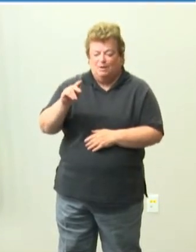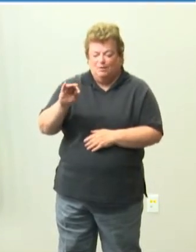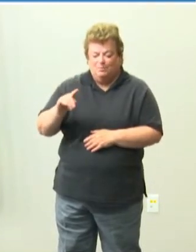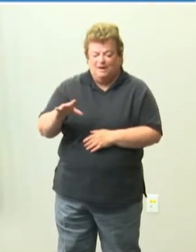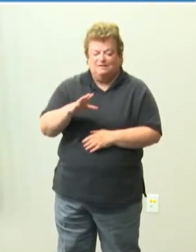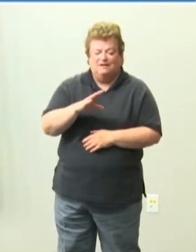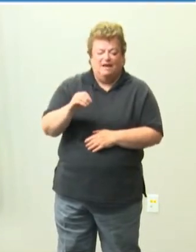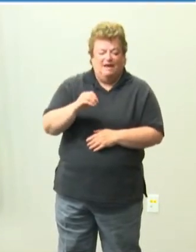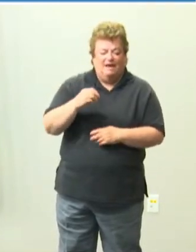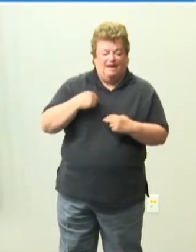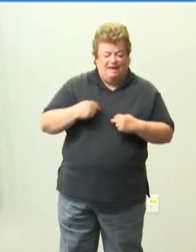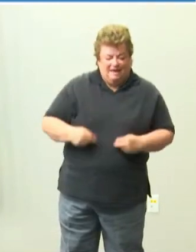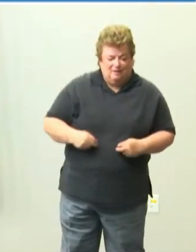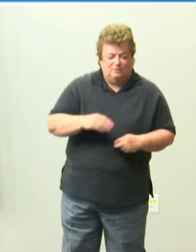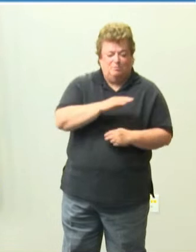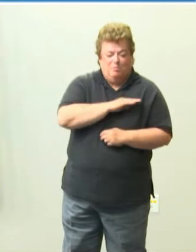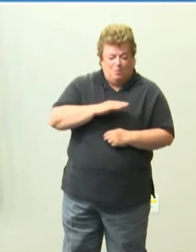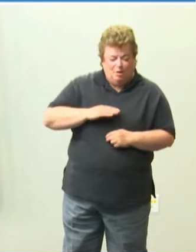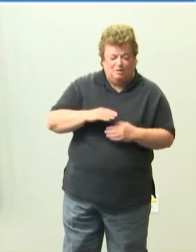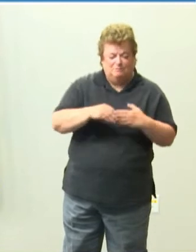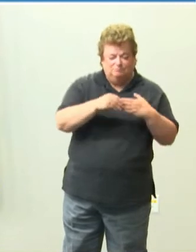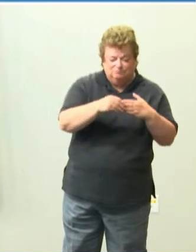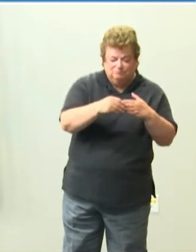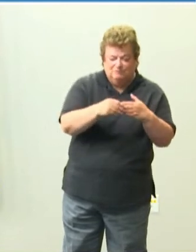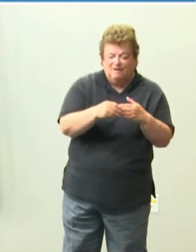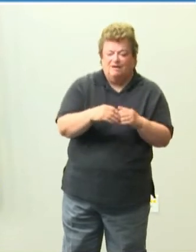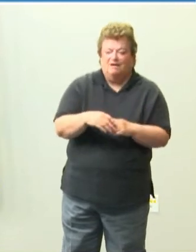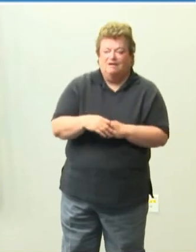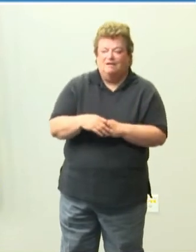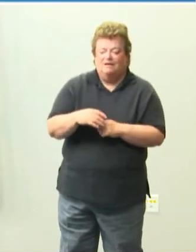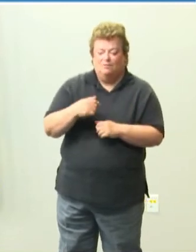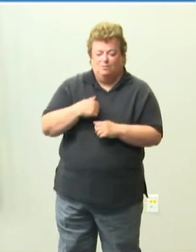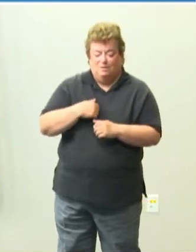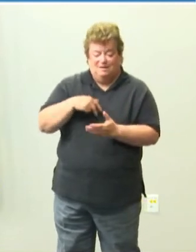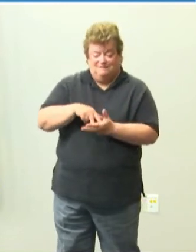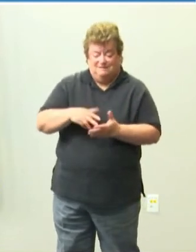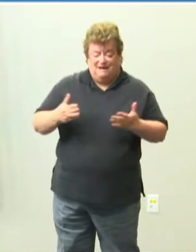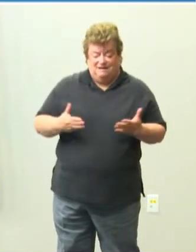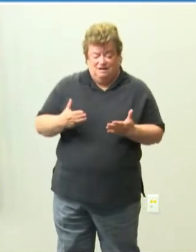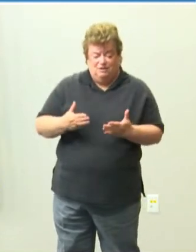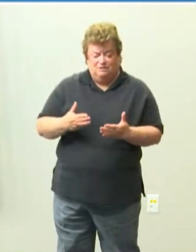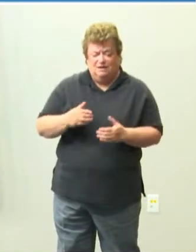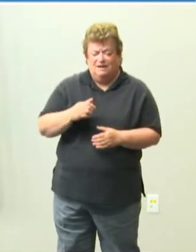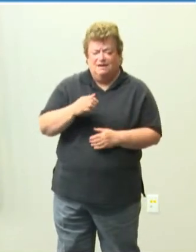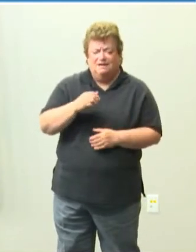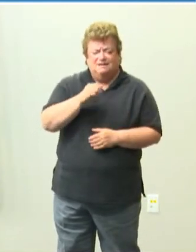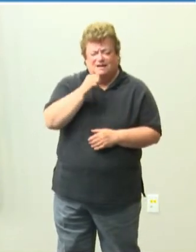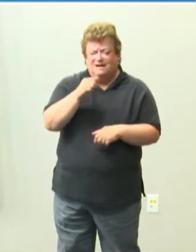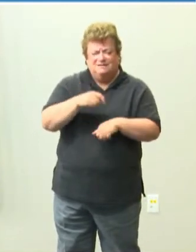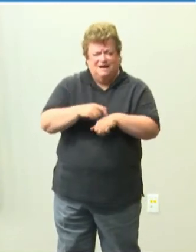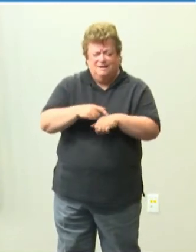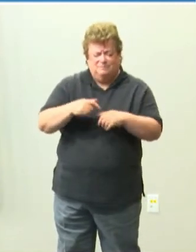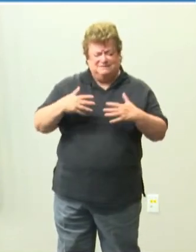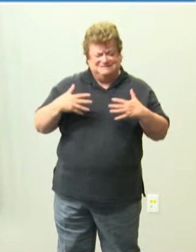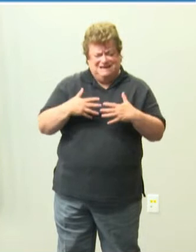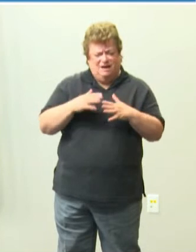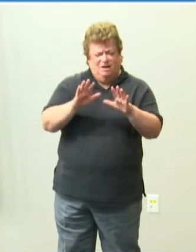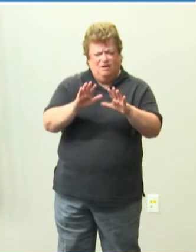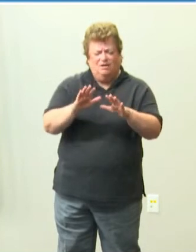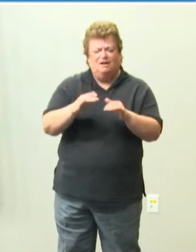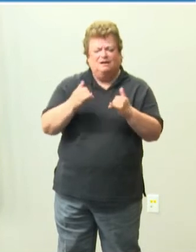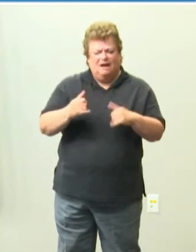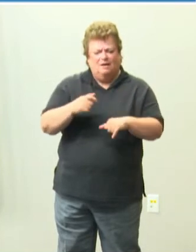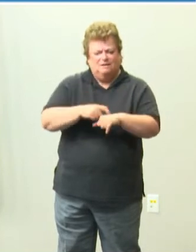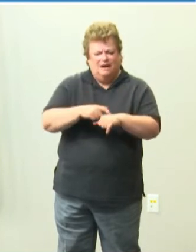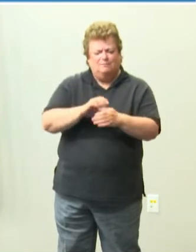and Board of Health leaders, and I stand here today to say that now is not the time to be scared. It's the time to be